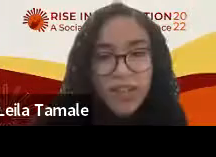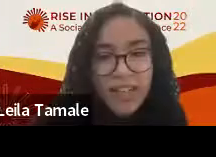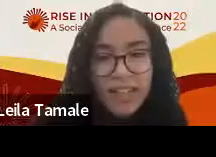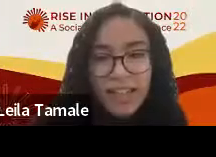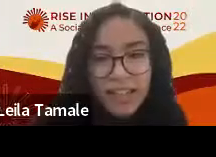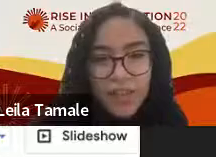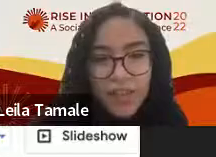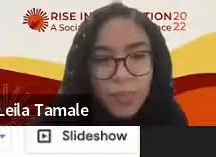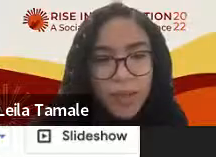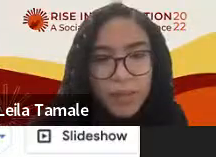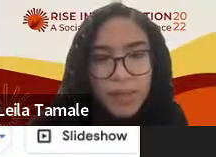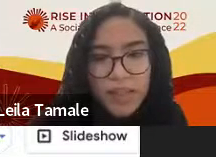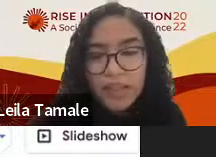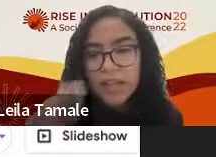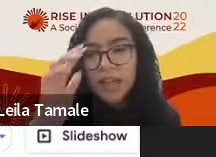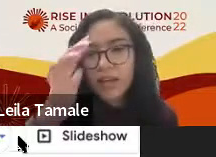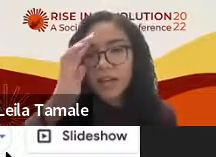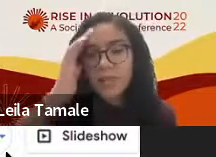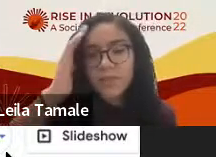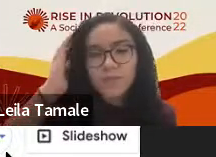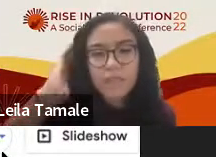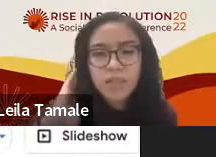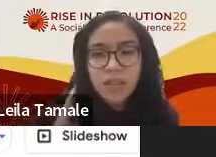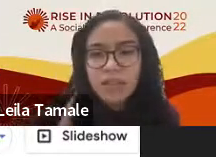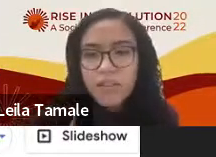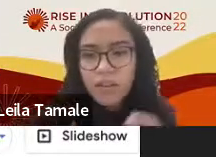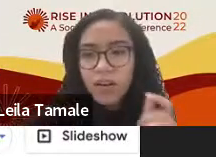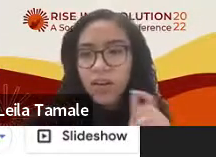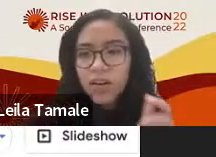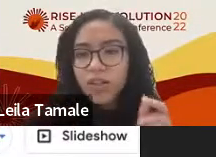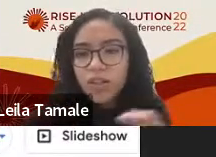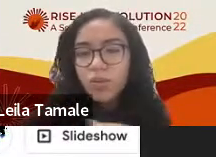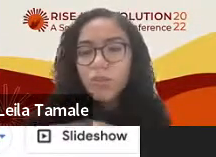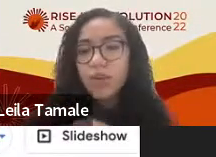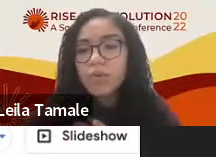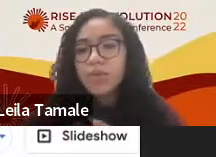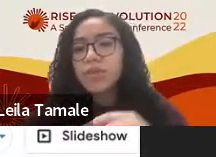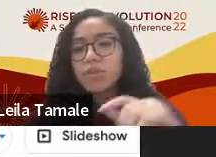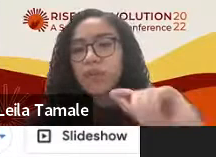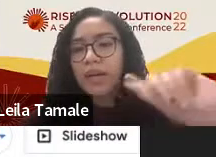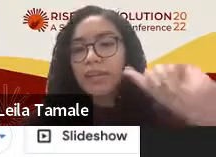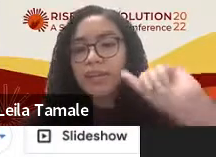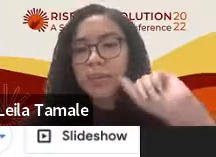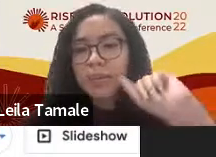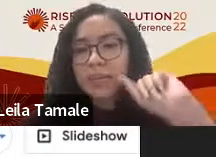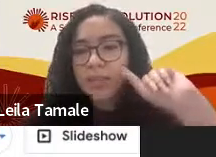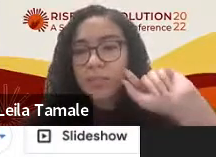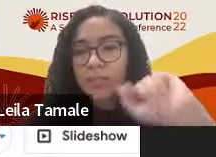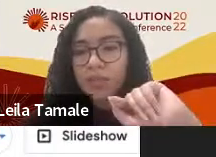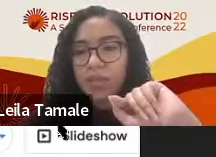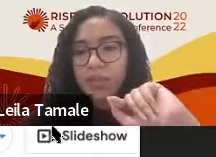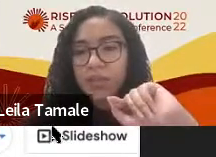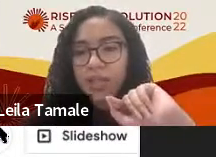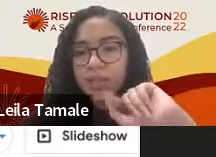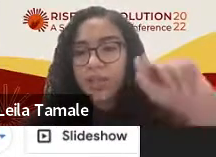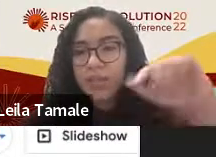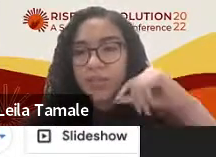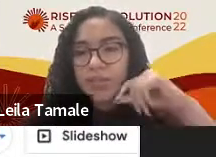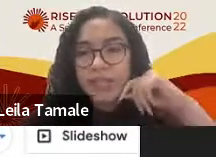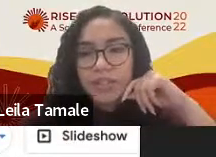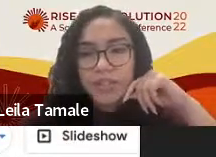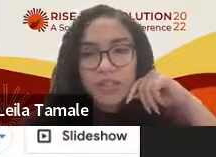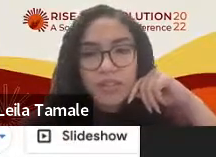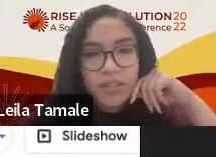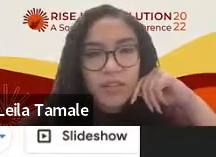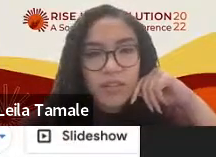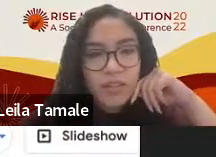PowerPoint. Sorry, Kathy, I think there might be a slight audio problem. Would you mind maybe muting and then try